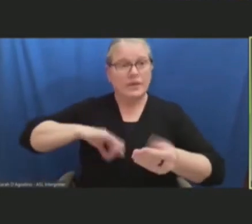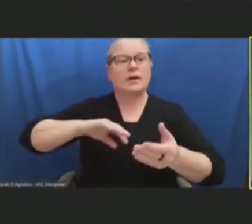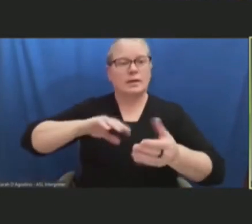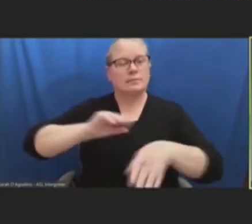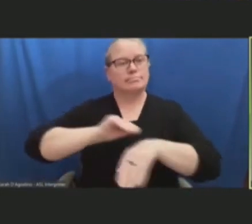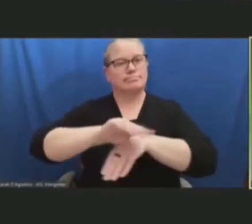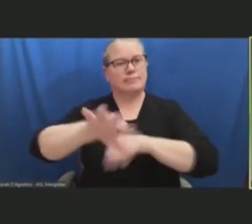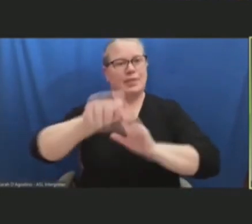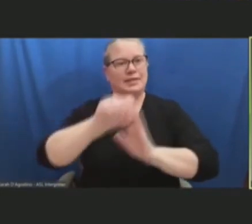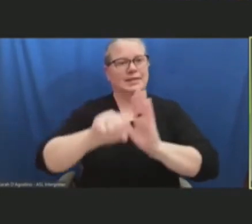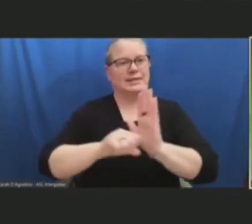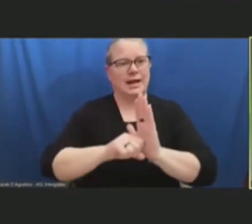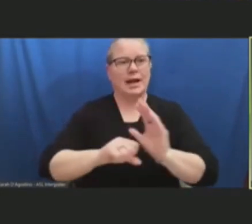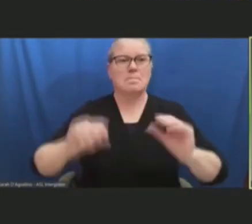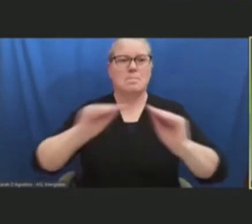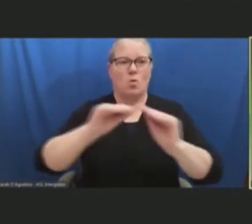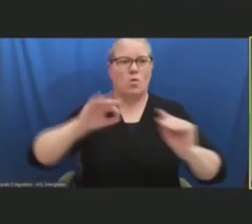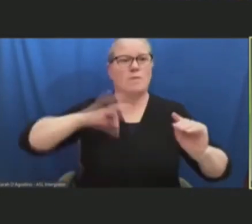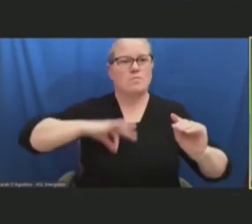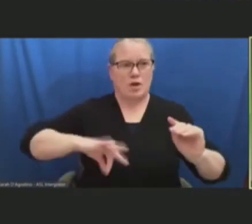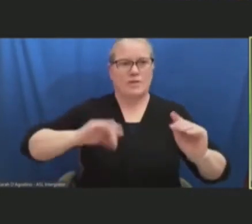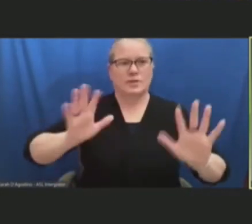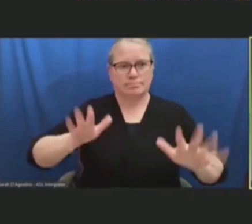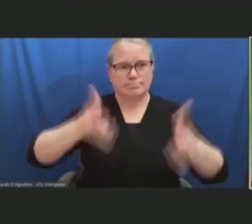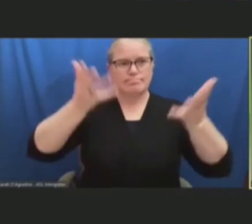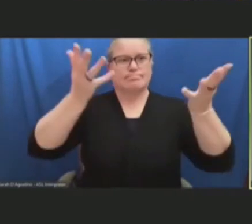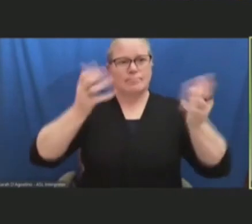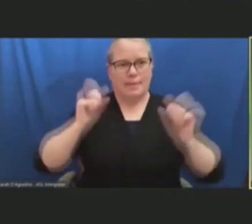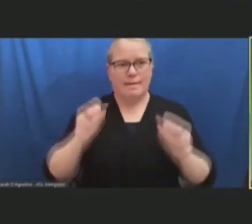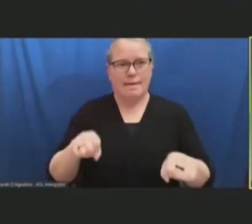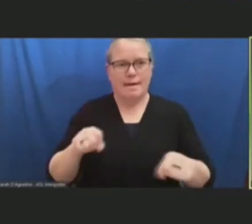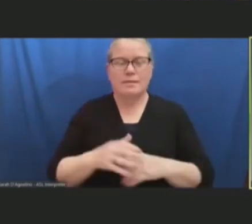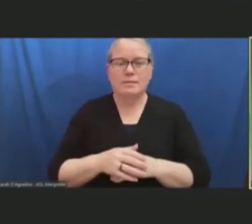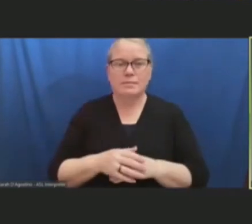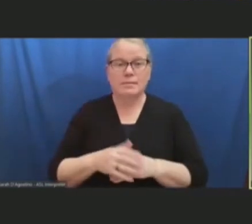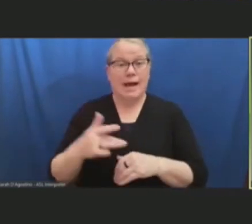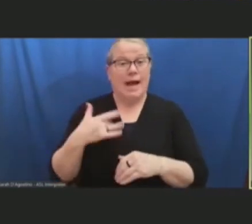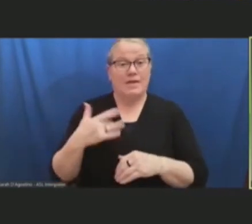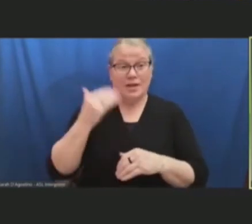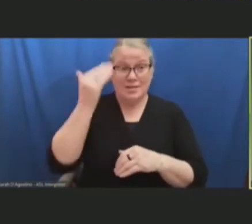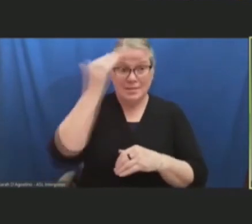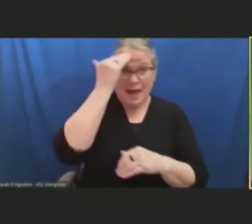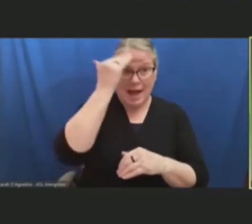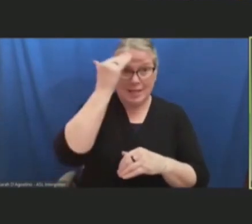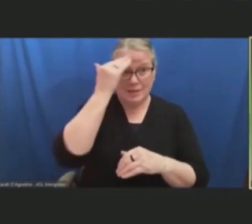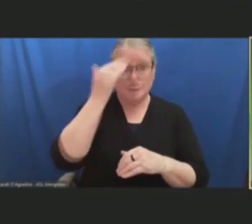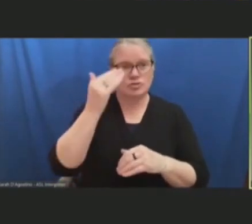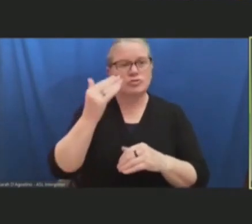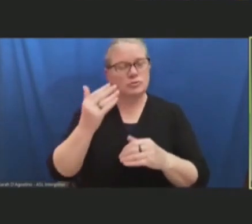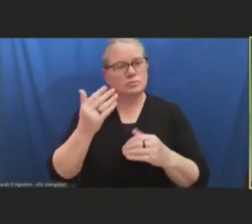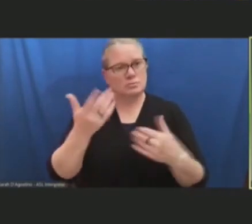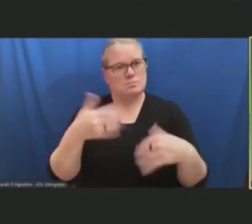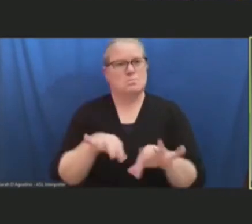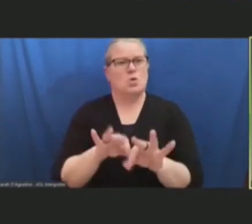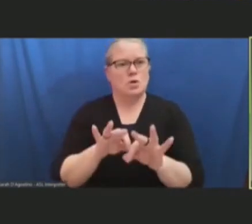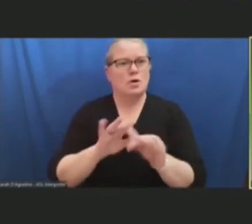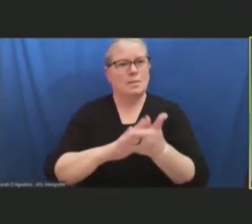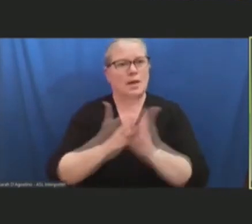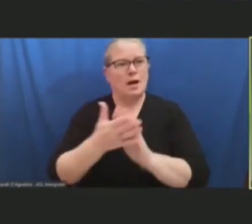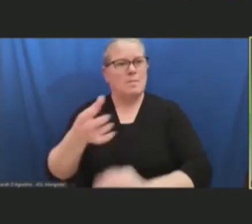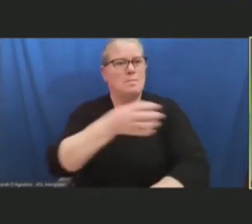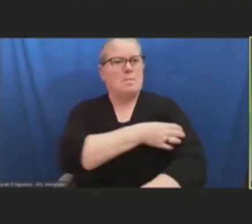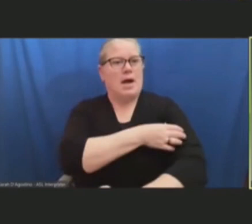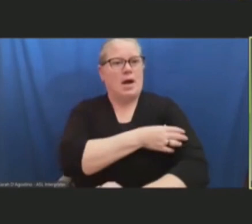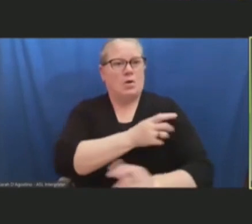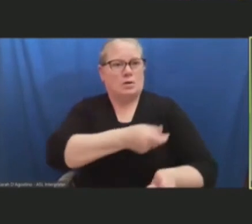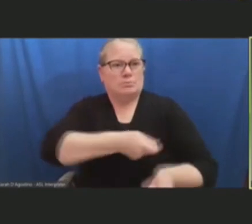is power, knowledge is power. I myself came from a mentoring program when I first came to the state of Connecticut in 2007.